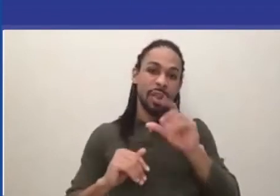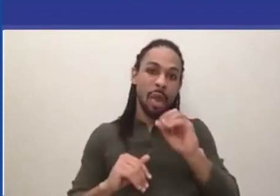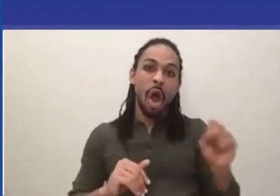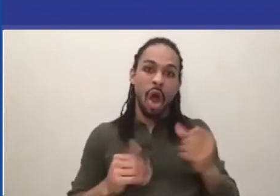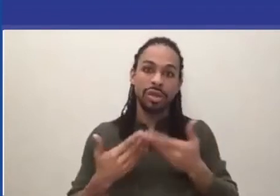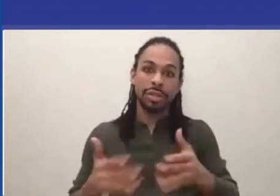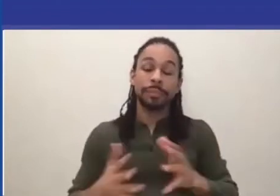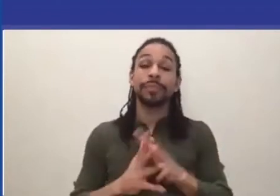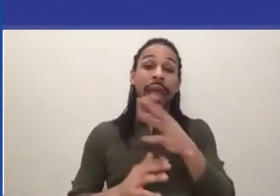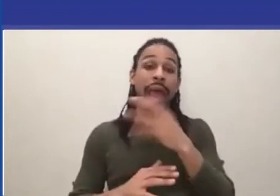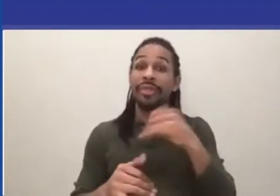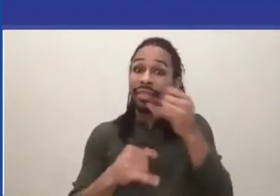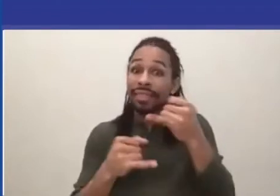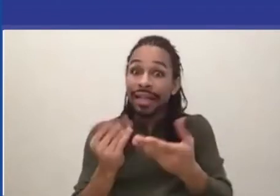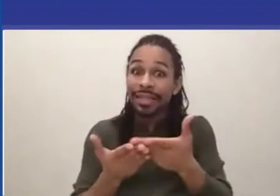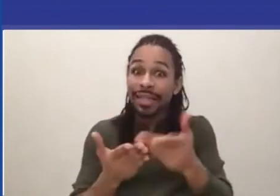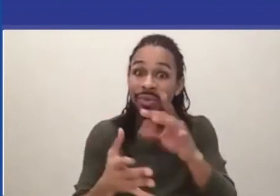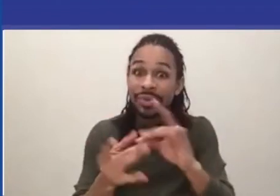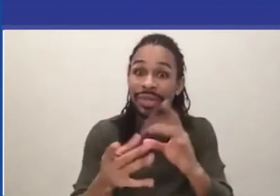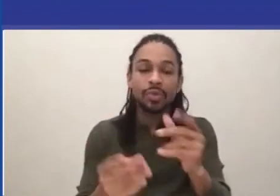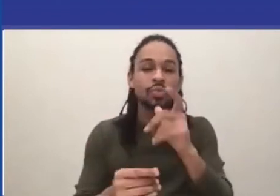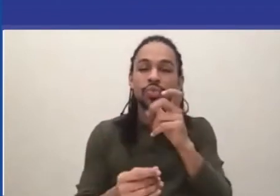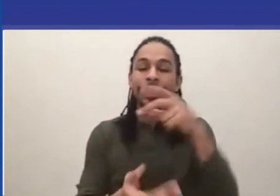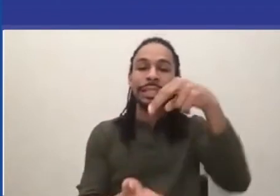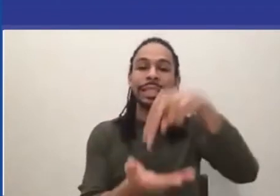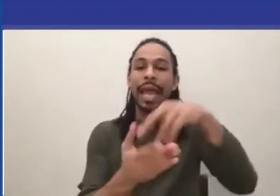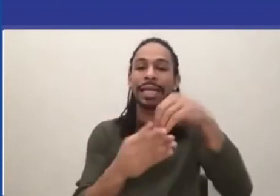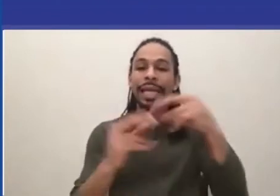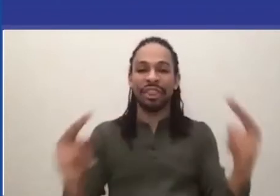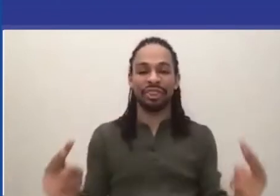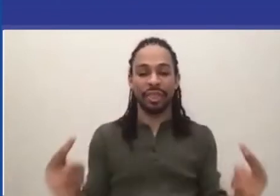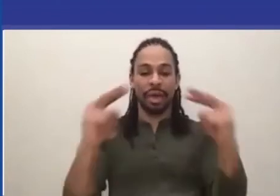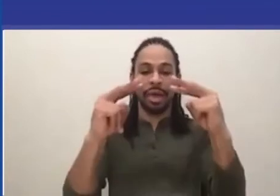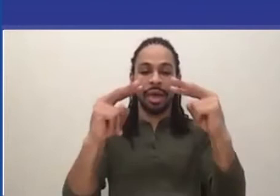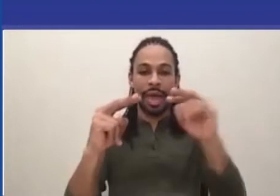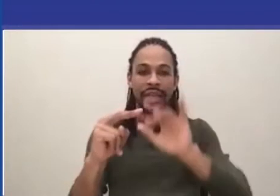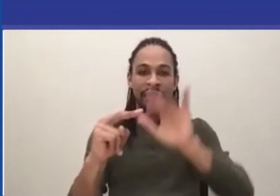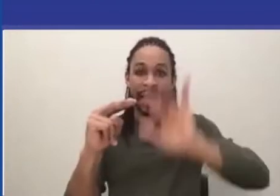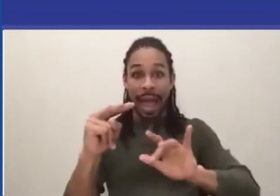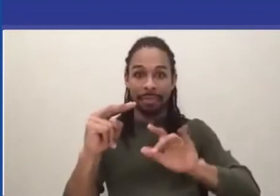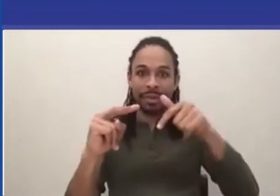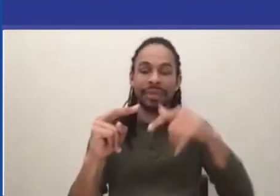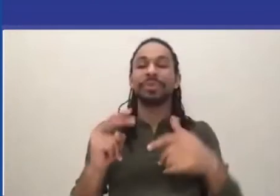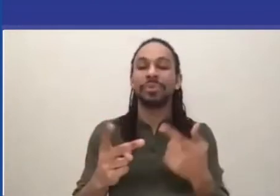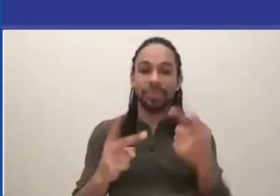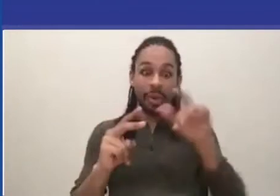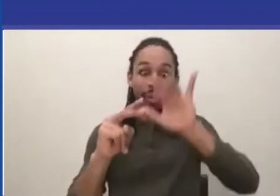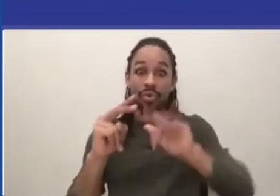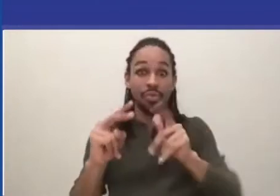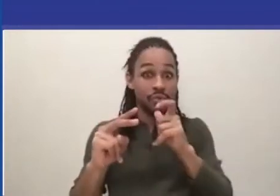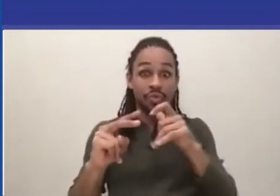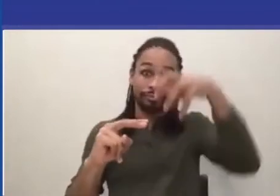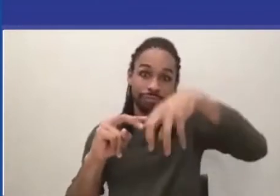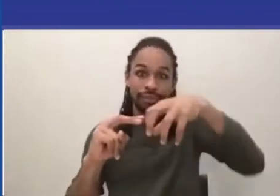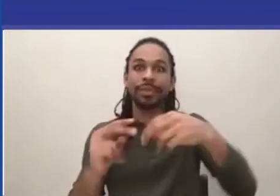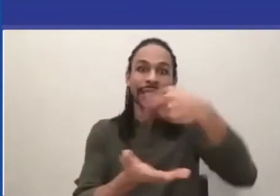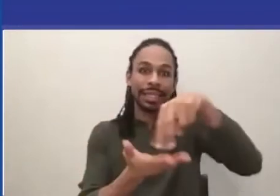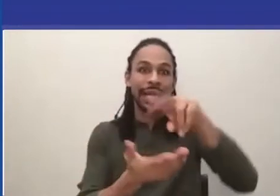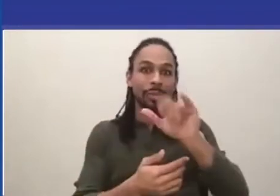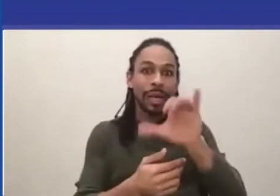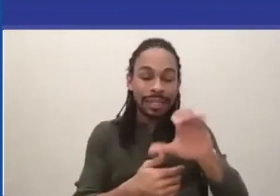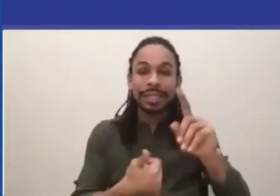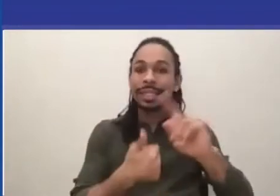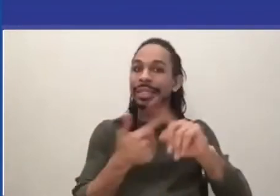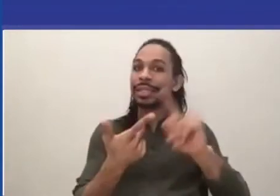standing in the gap. And so big props to organizations like Dance NYC, who showed up with interim